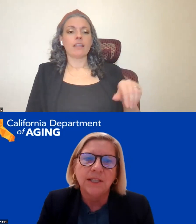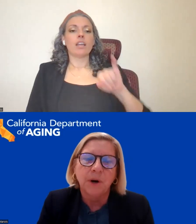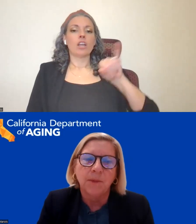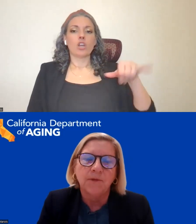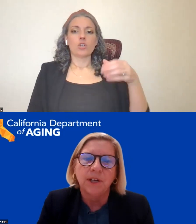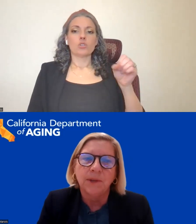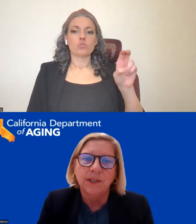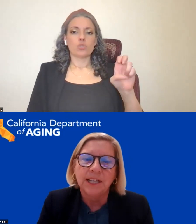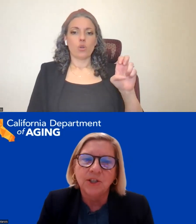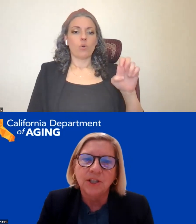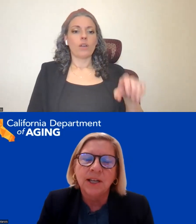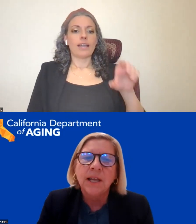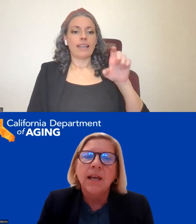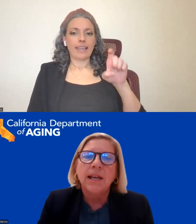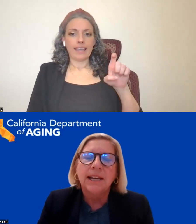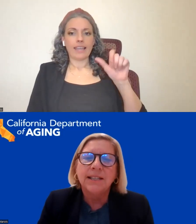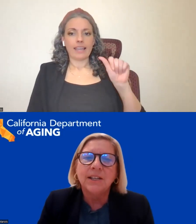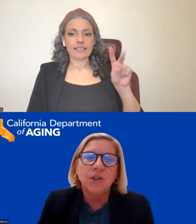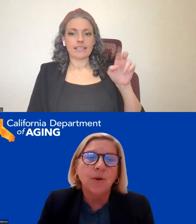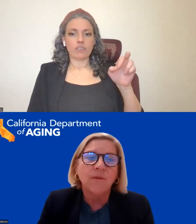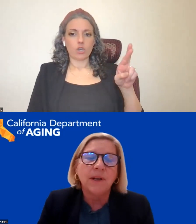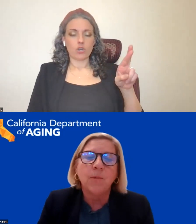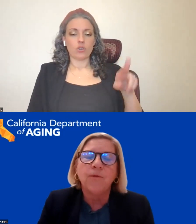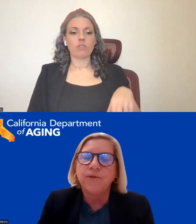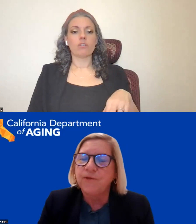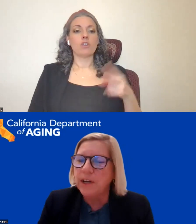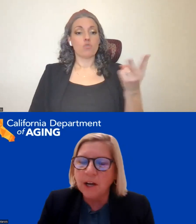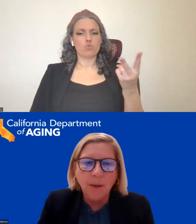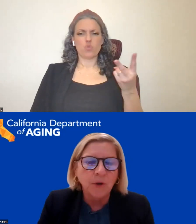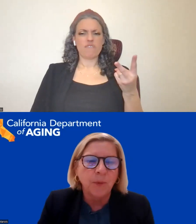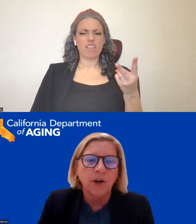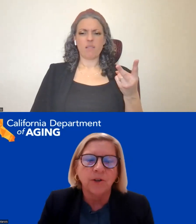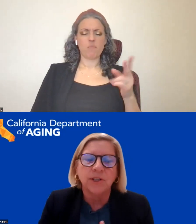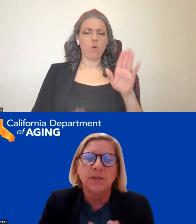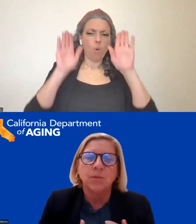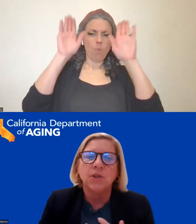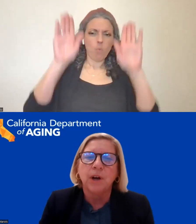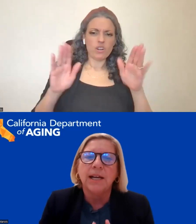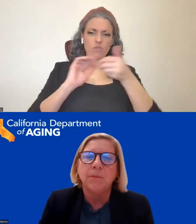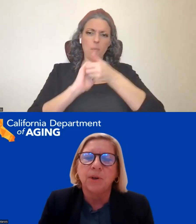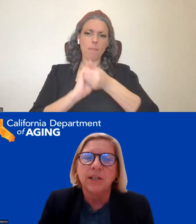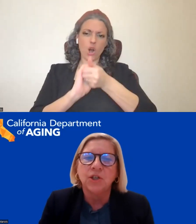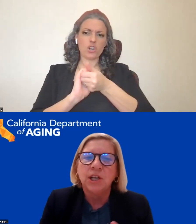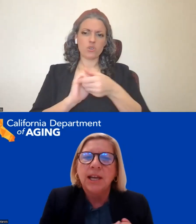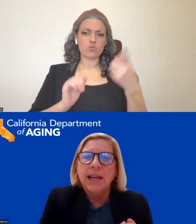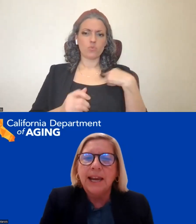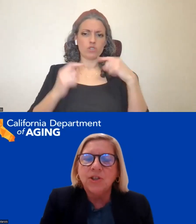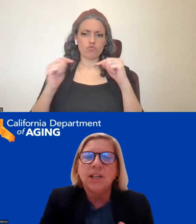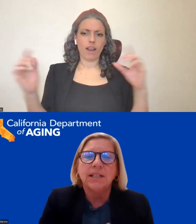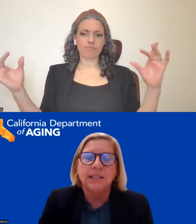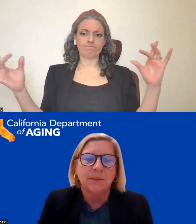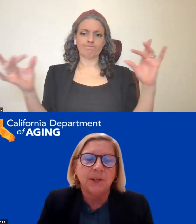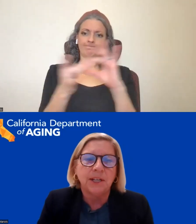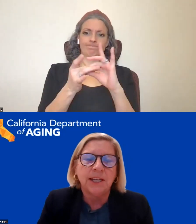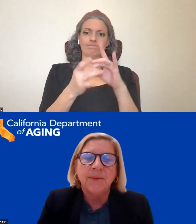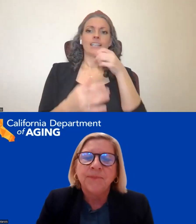leads the Department of Rehabilitation. Nancy and Joe have been phenomenal partners as we try to bridge aging